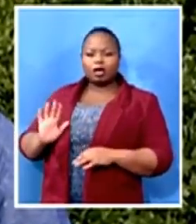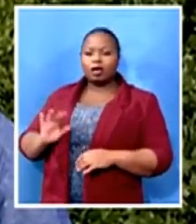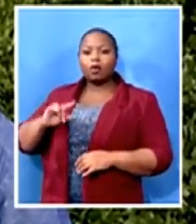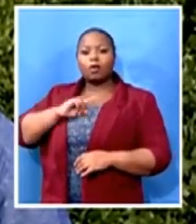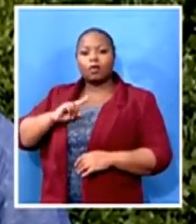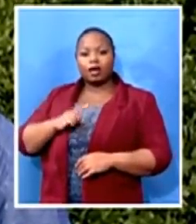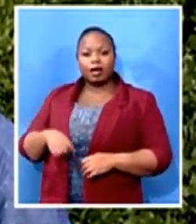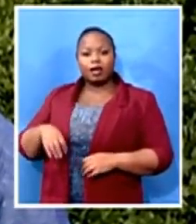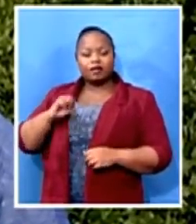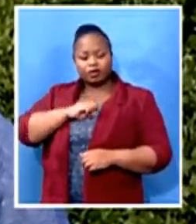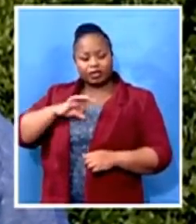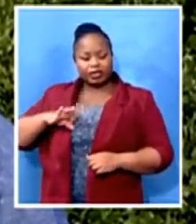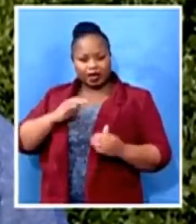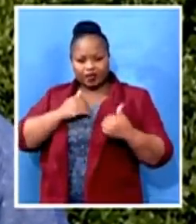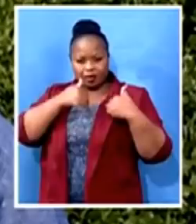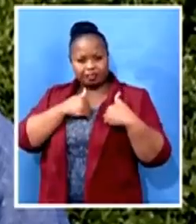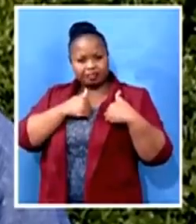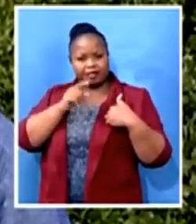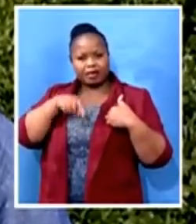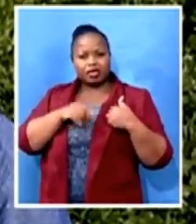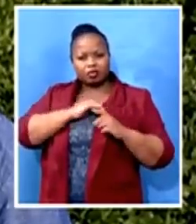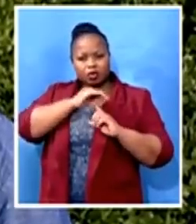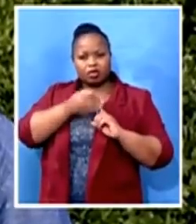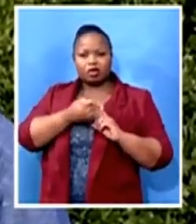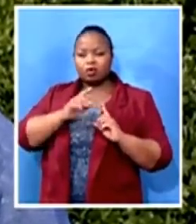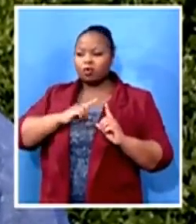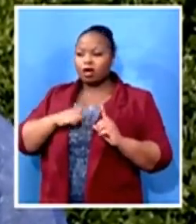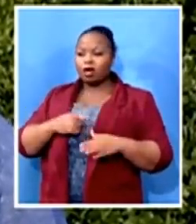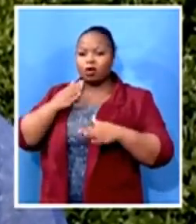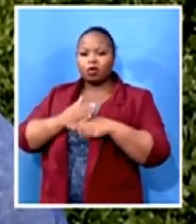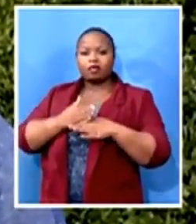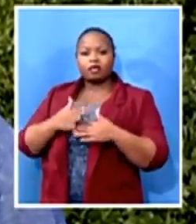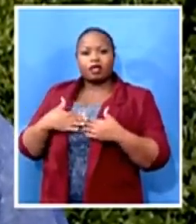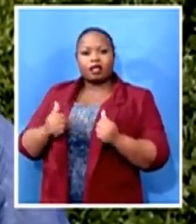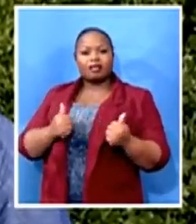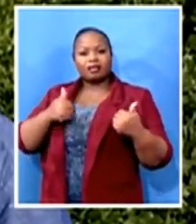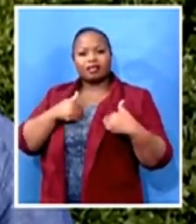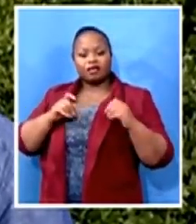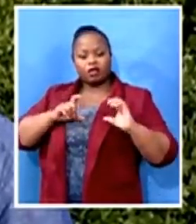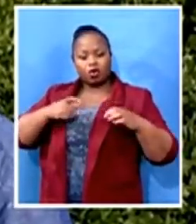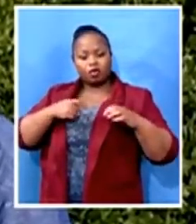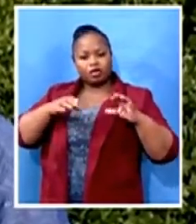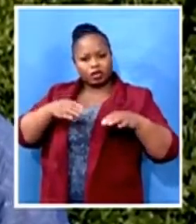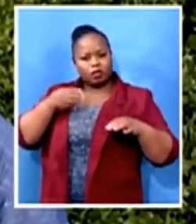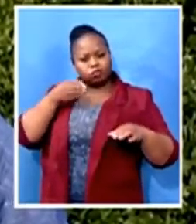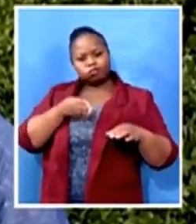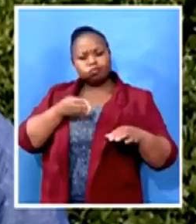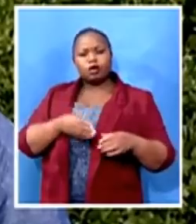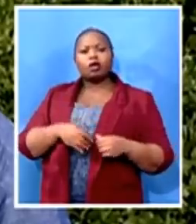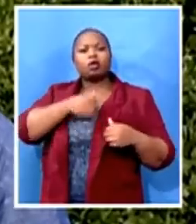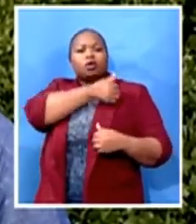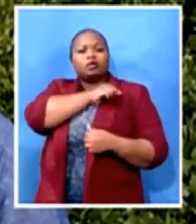are in place, the occupational health and safety committees are in the hospital to definitely look around this and ensure that there is this